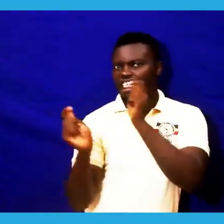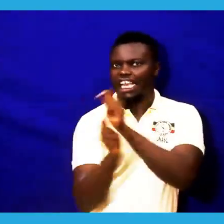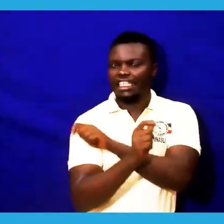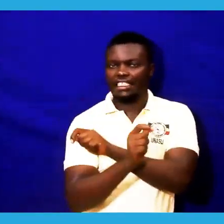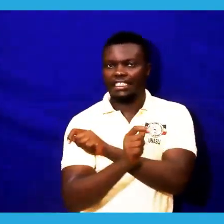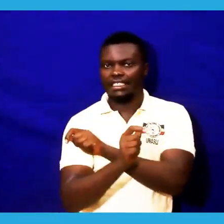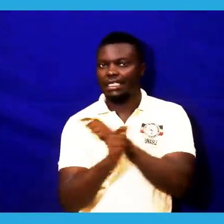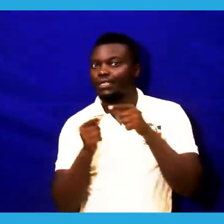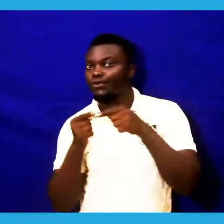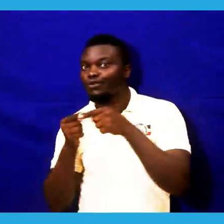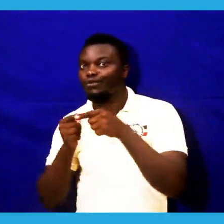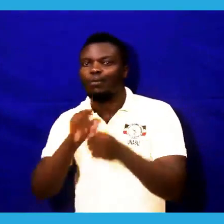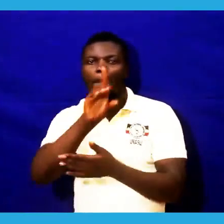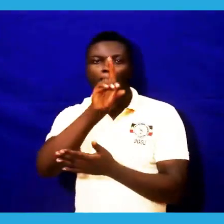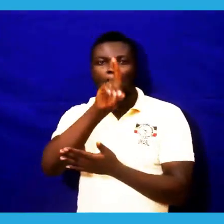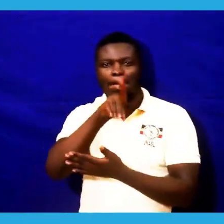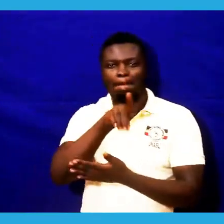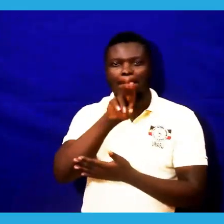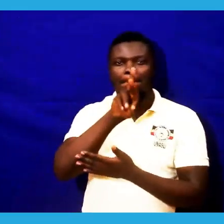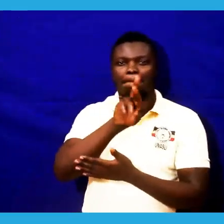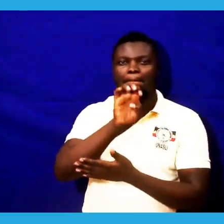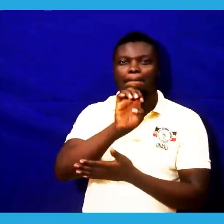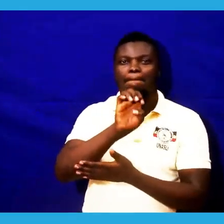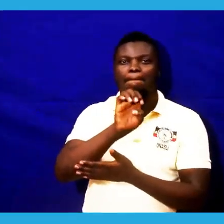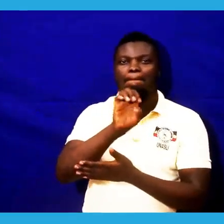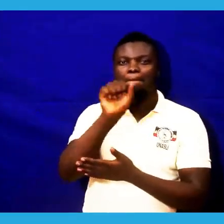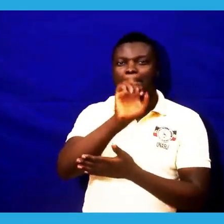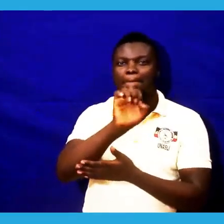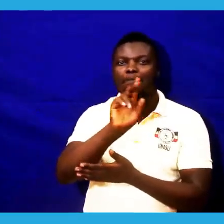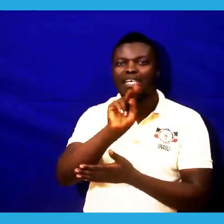them to the present perfect.